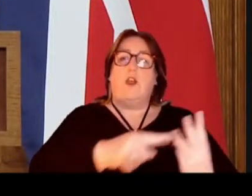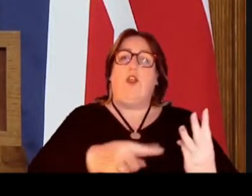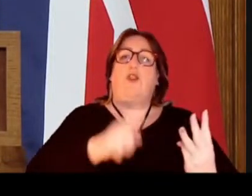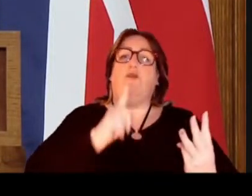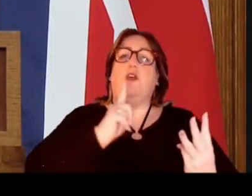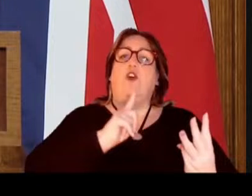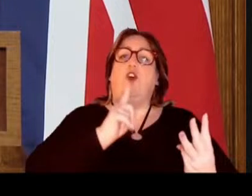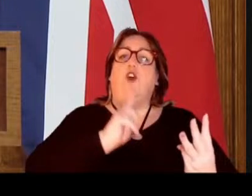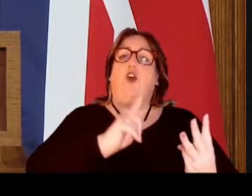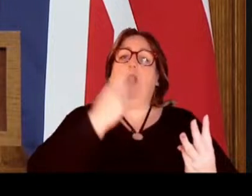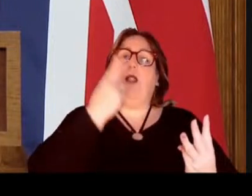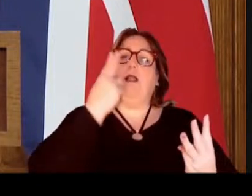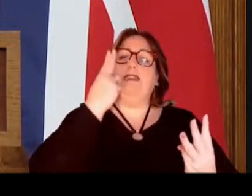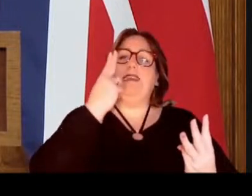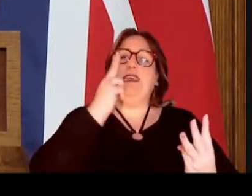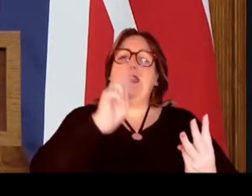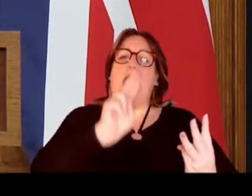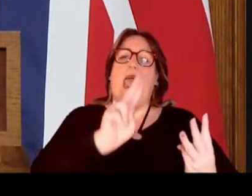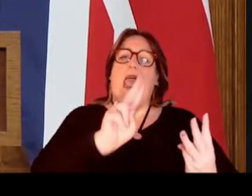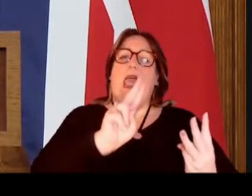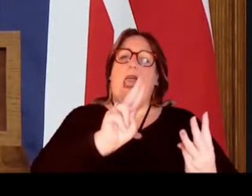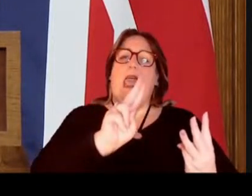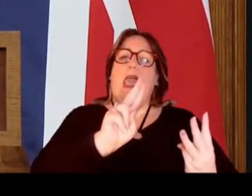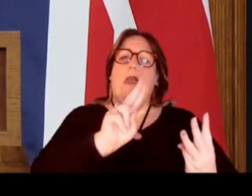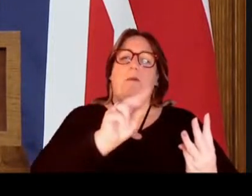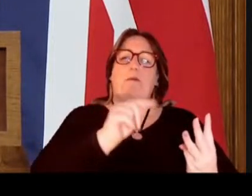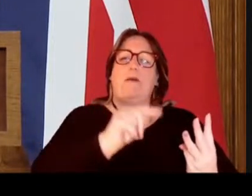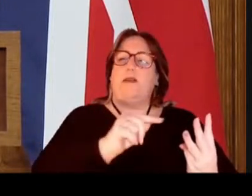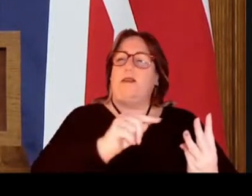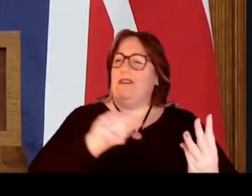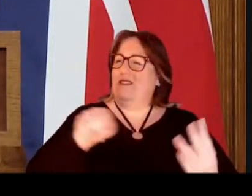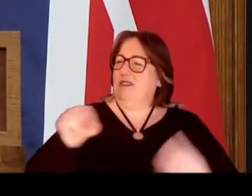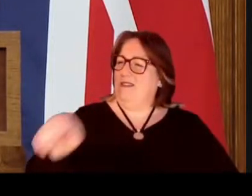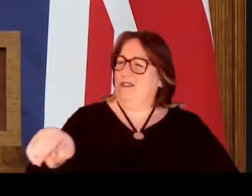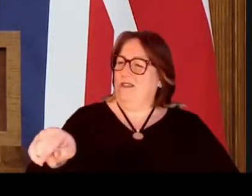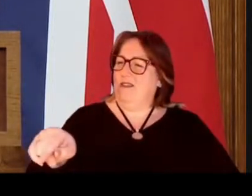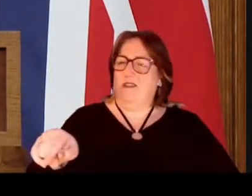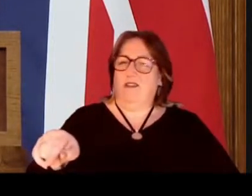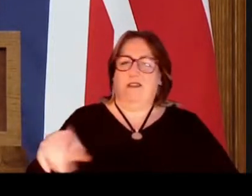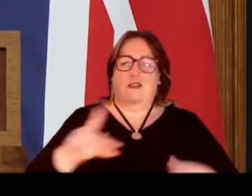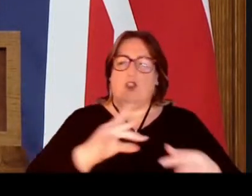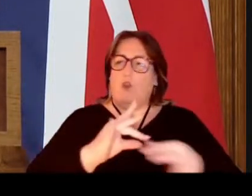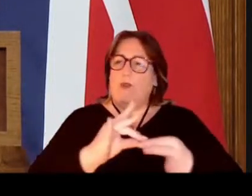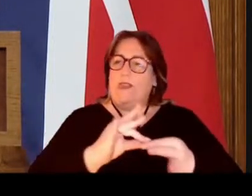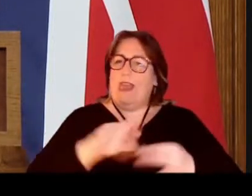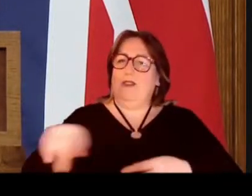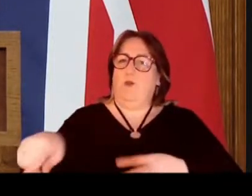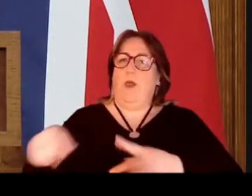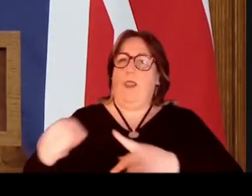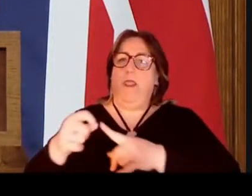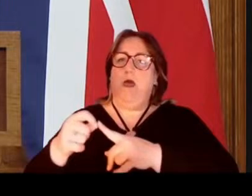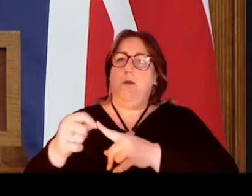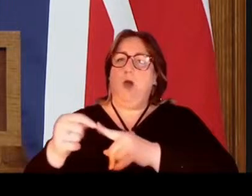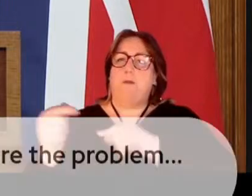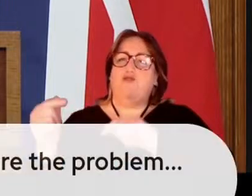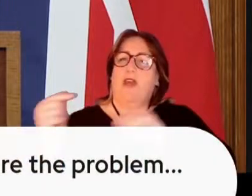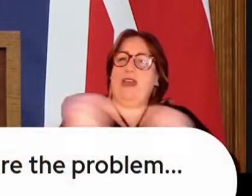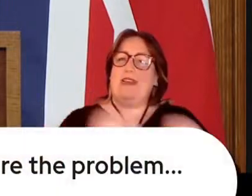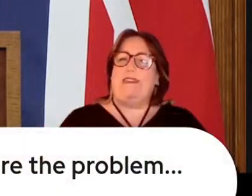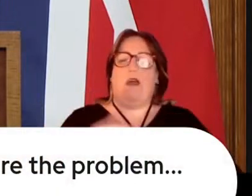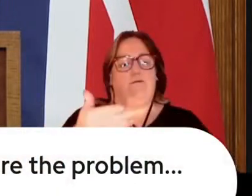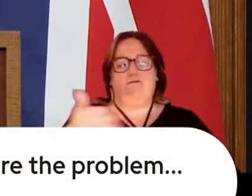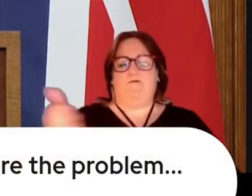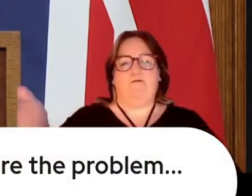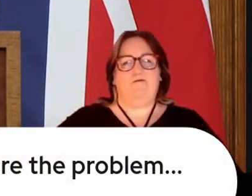not associated with the vile perpetrator, but instead with a fundamental change